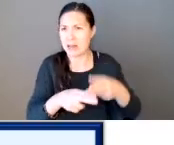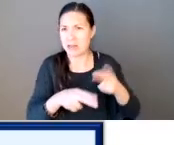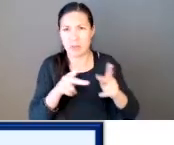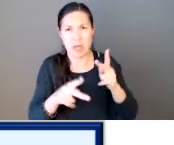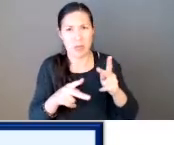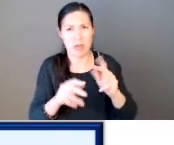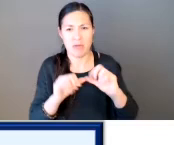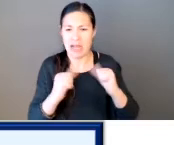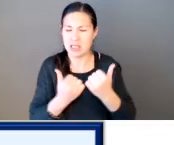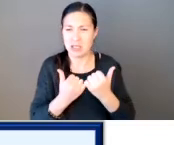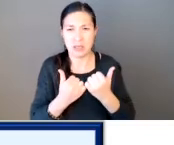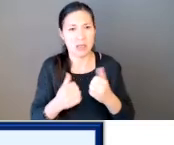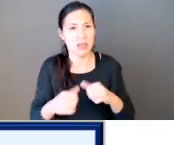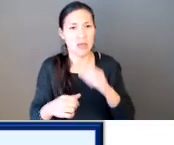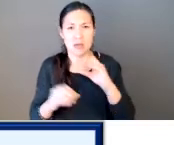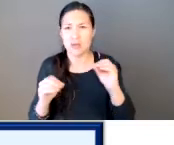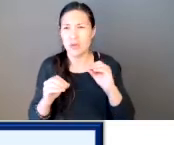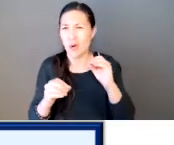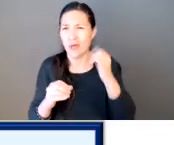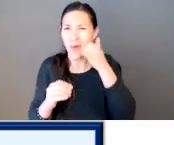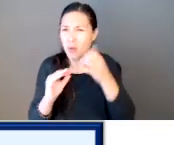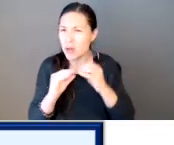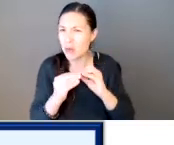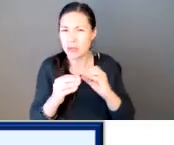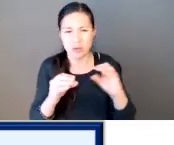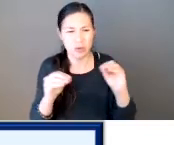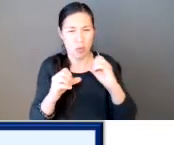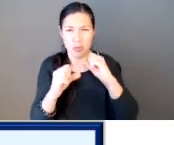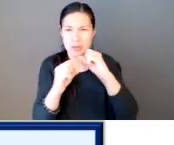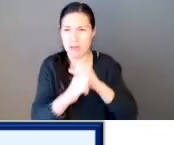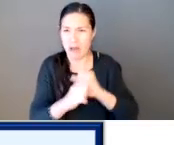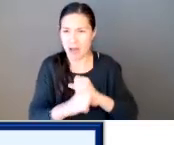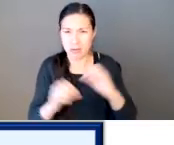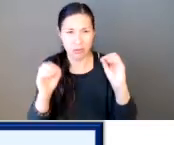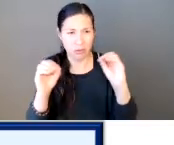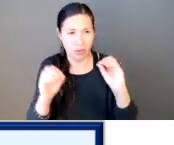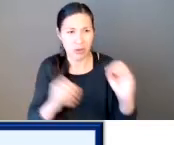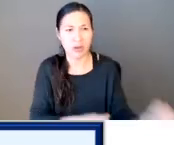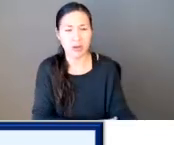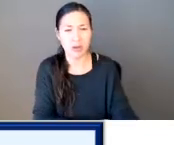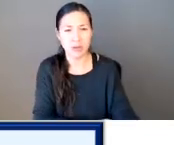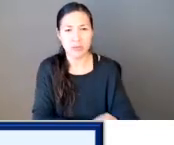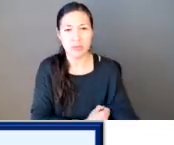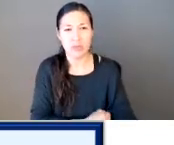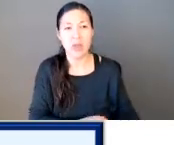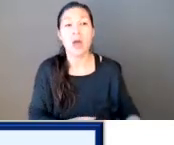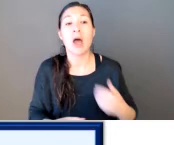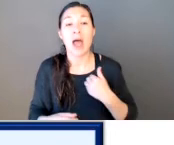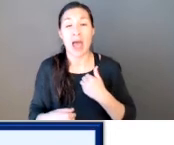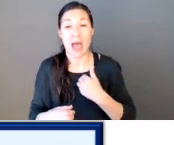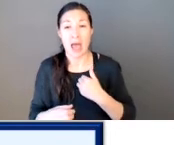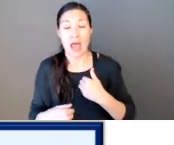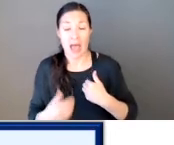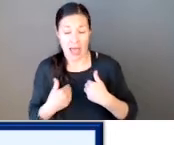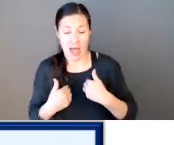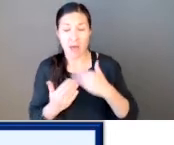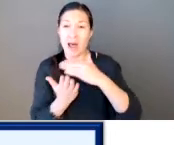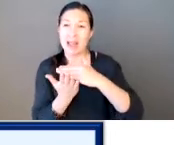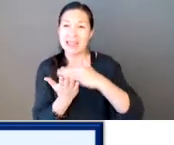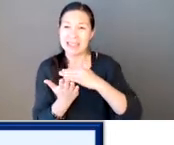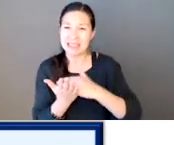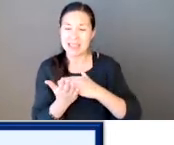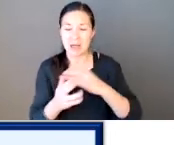haven't given you phone numbers, statistical information. We did provide an agency listing as well as phone